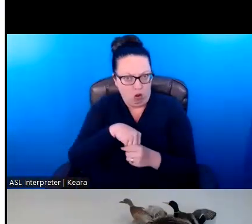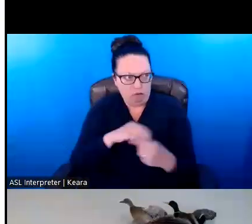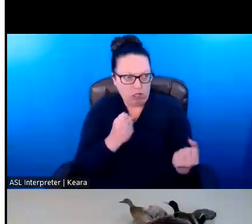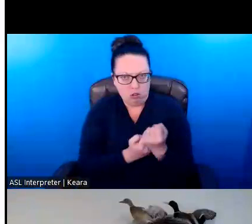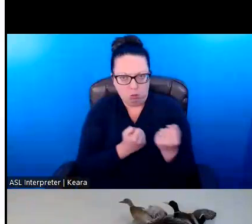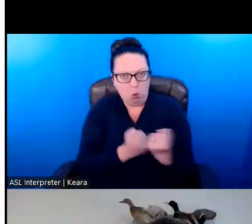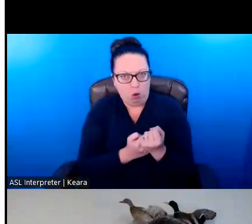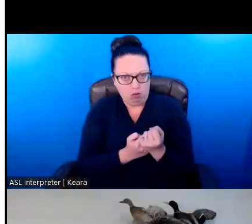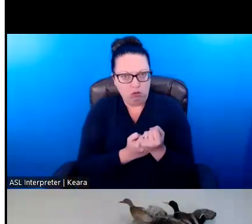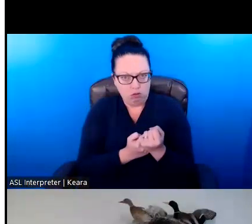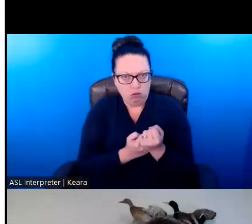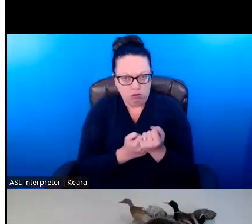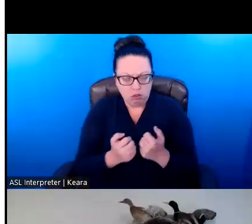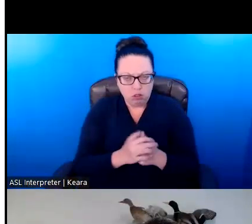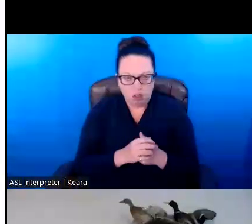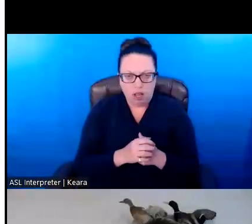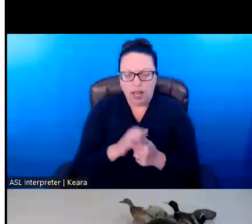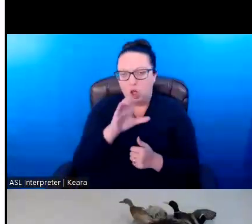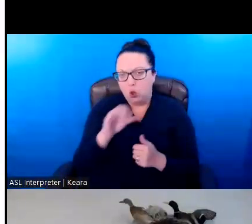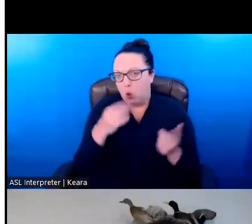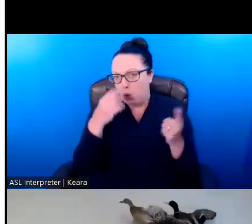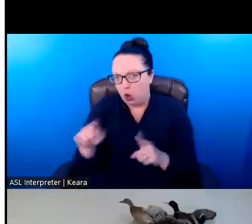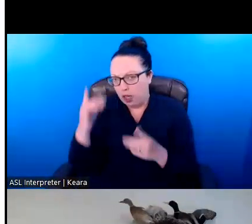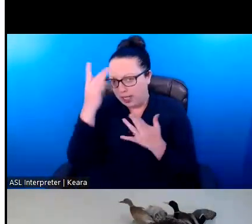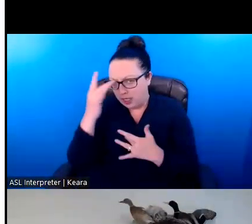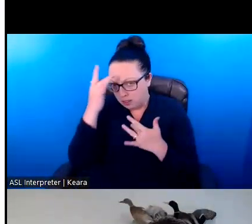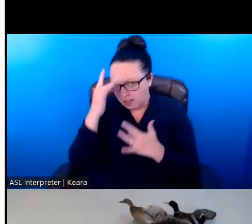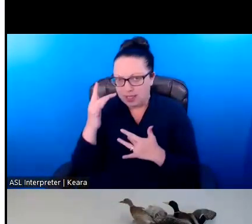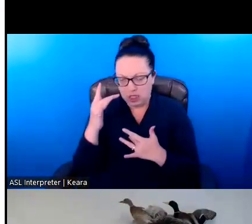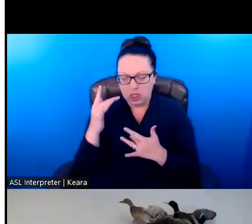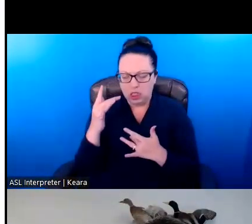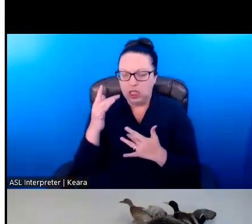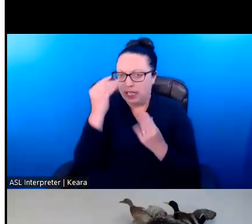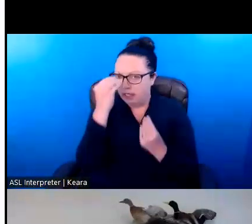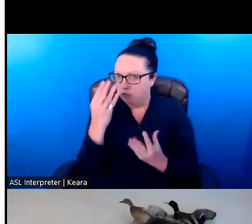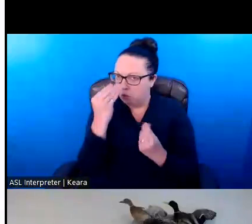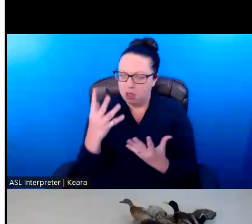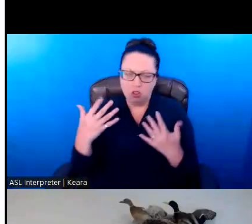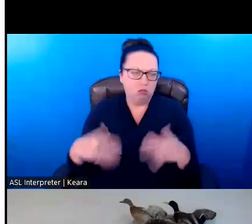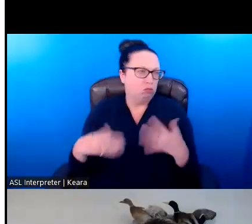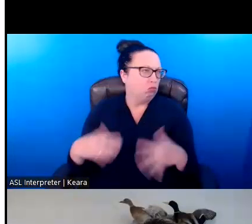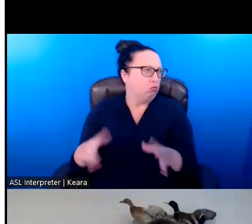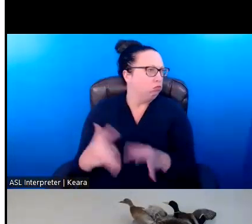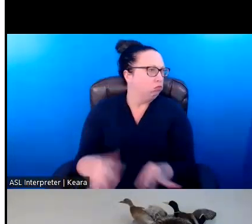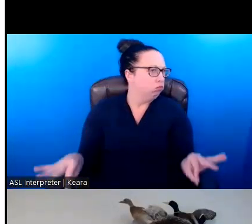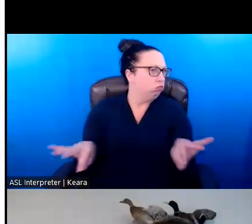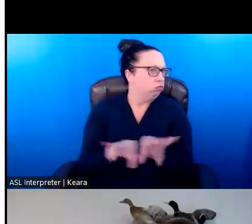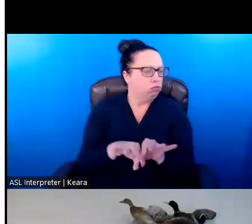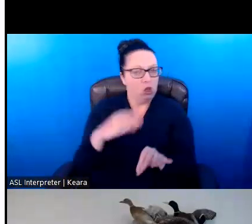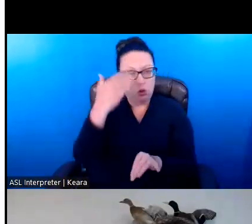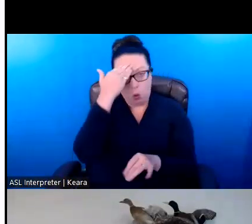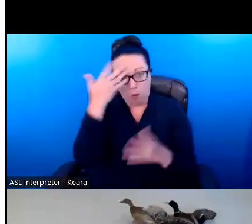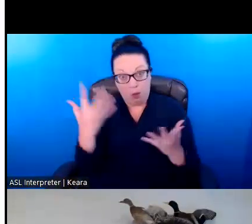also collateral. In co-occurring illnesses, collateral information is crucial, knowing not just what's happening right now, but what's happened